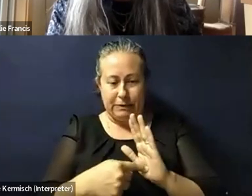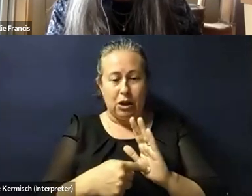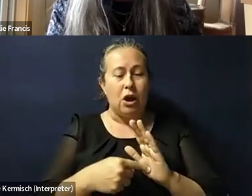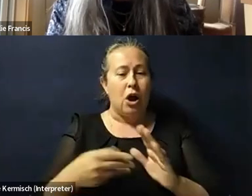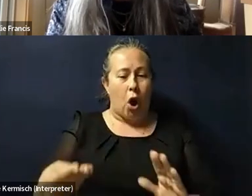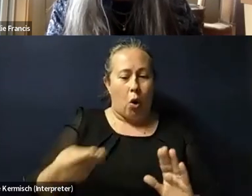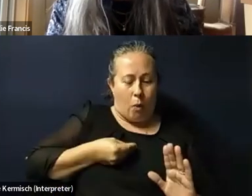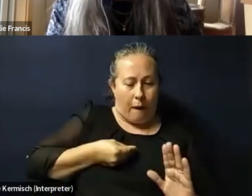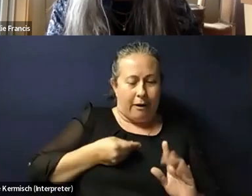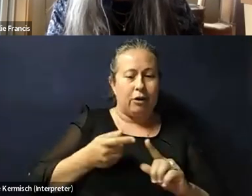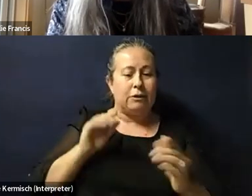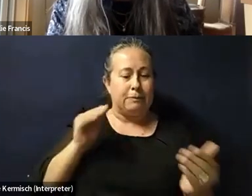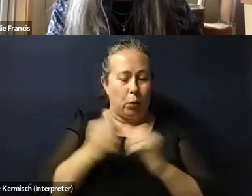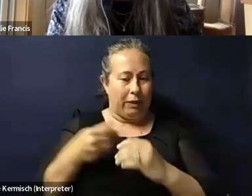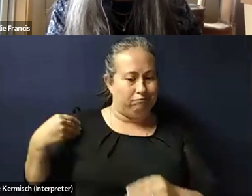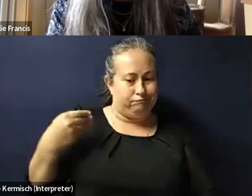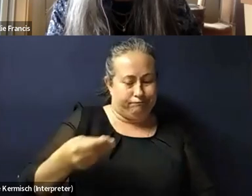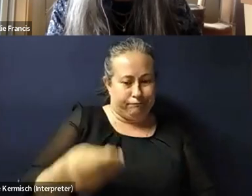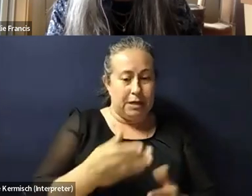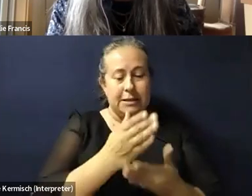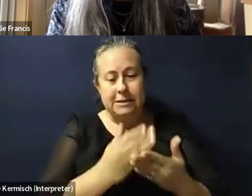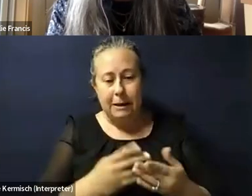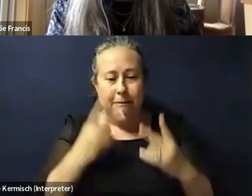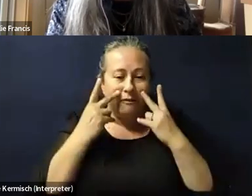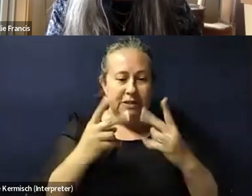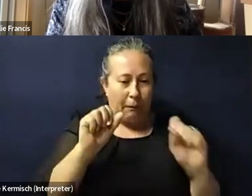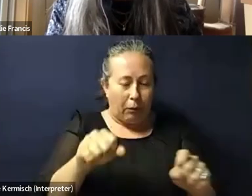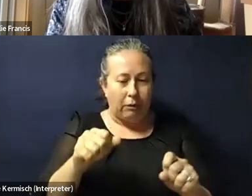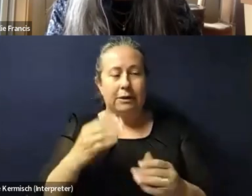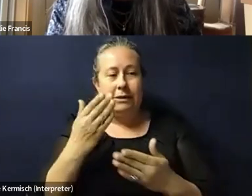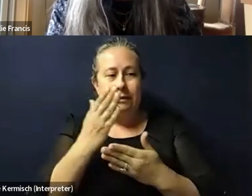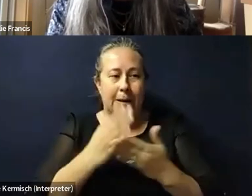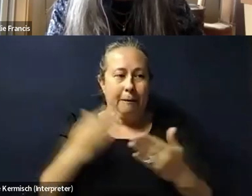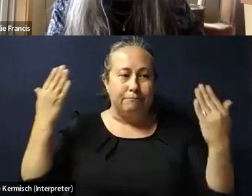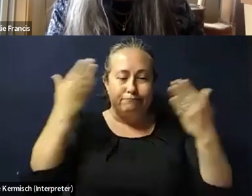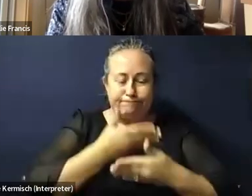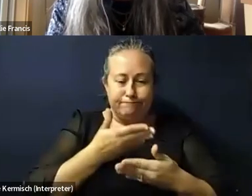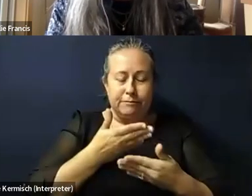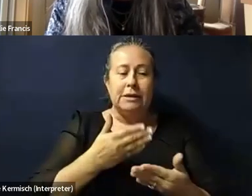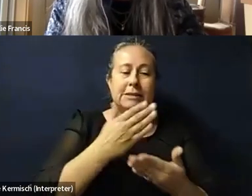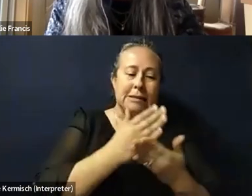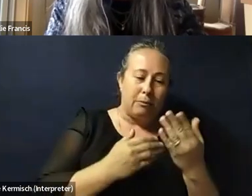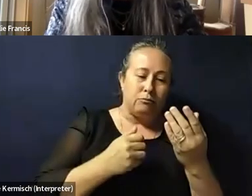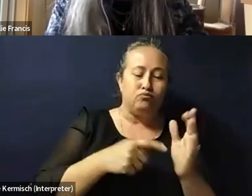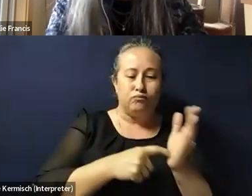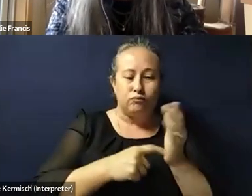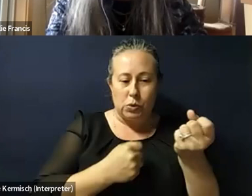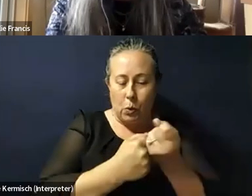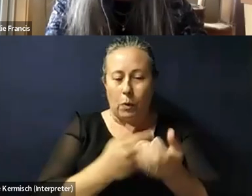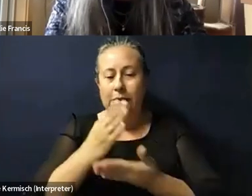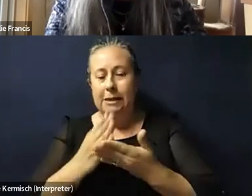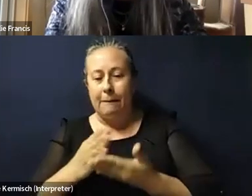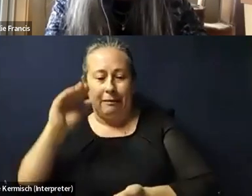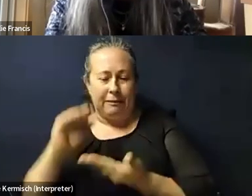congenital or from birth, visible and not, requiring more support versus less. Listening to these conversations,